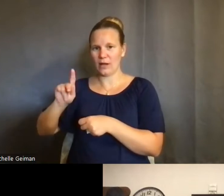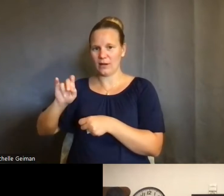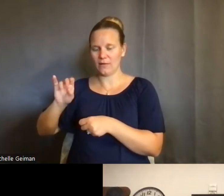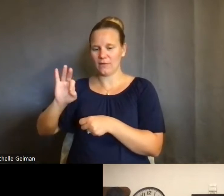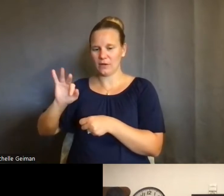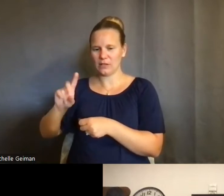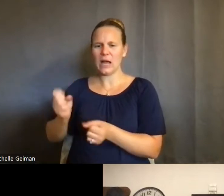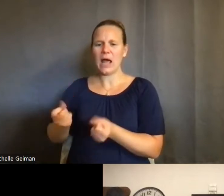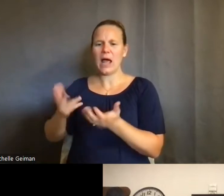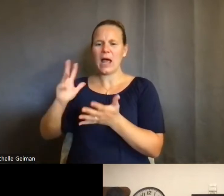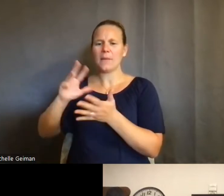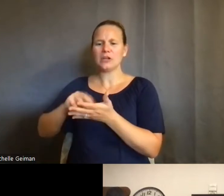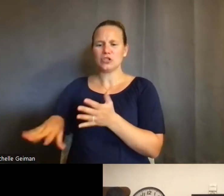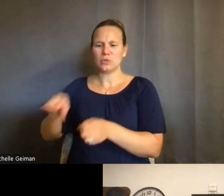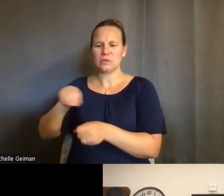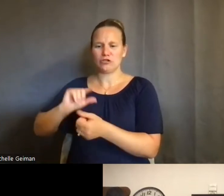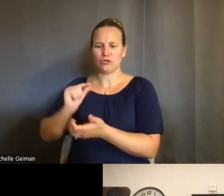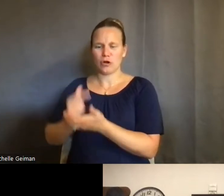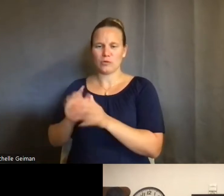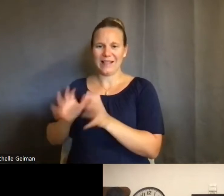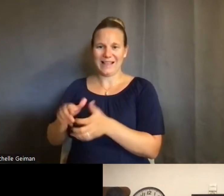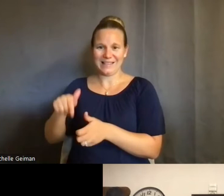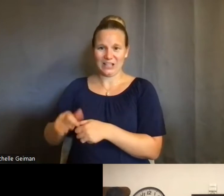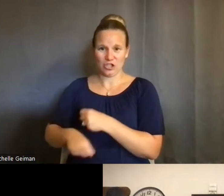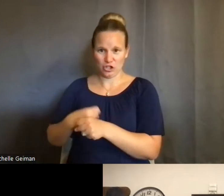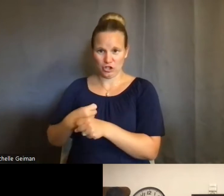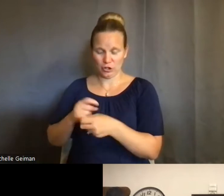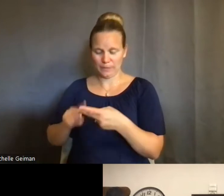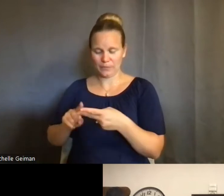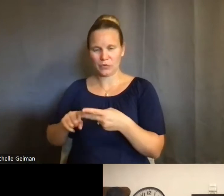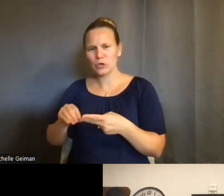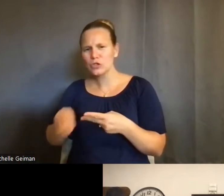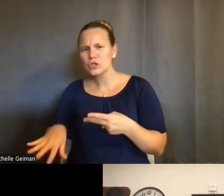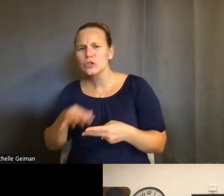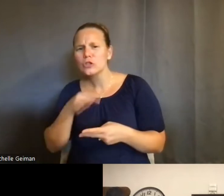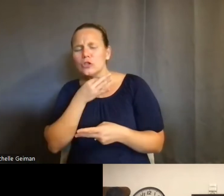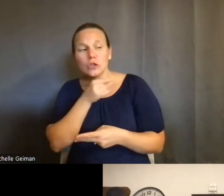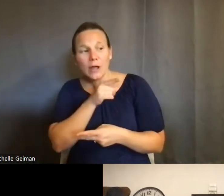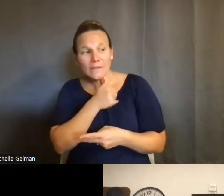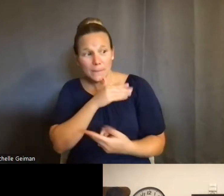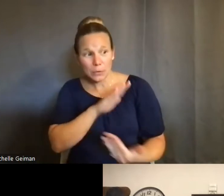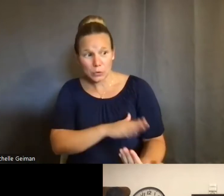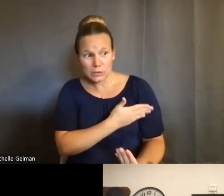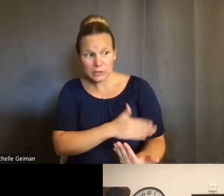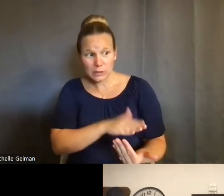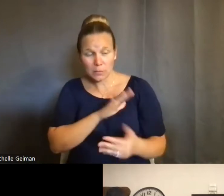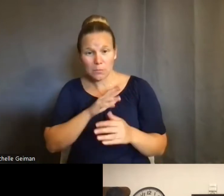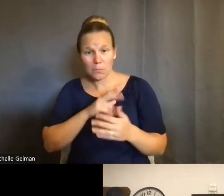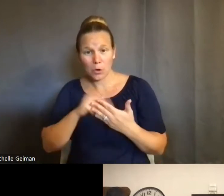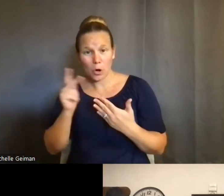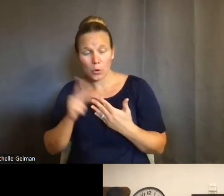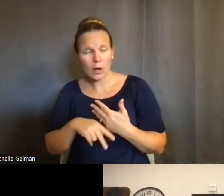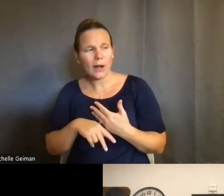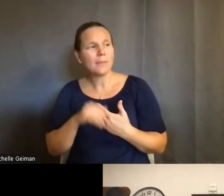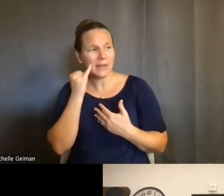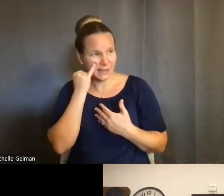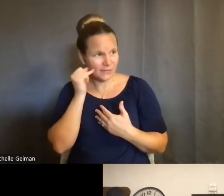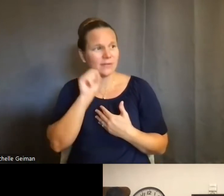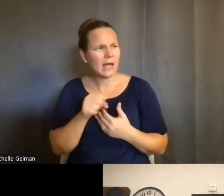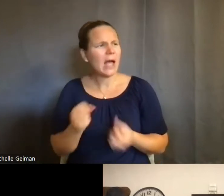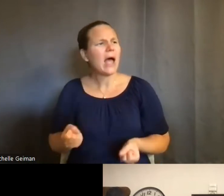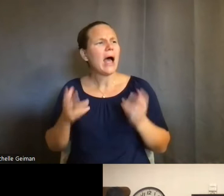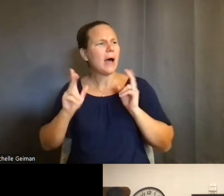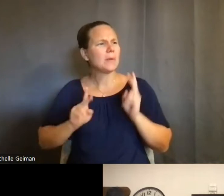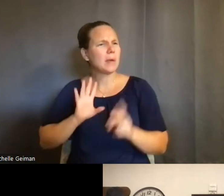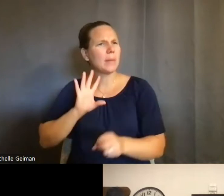graduating class this year? And the students are wondering if you have a music program. And if so, how many students participate in the